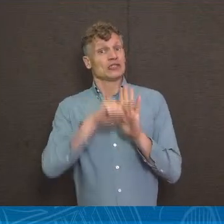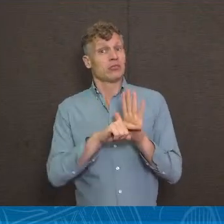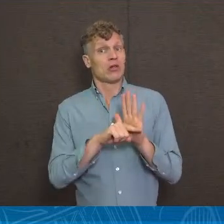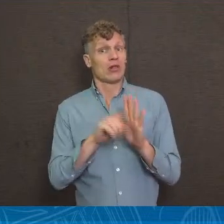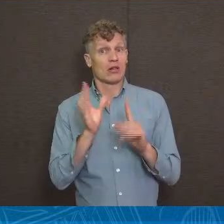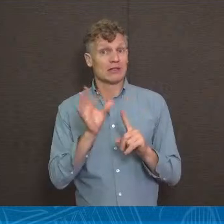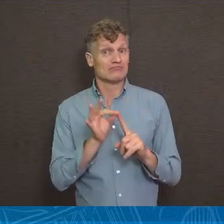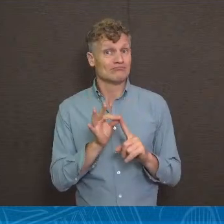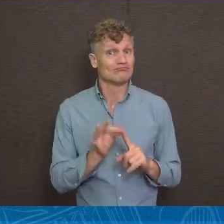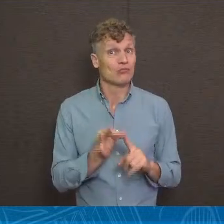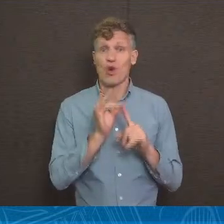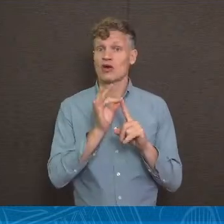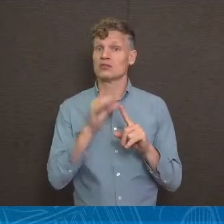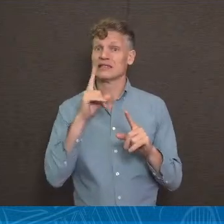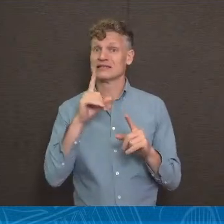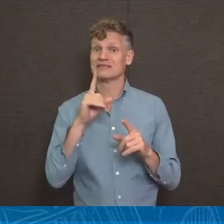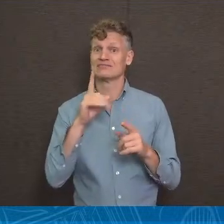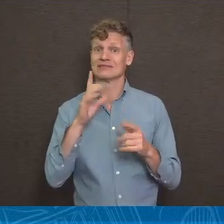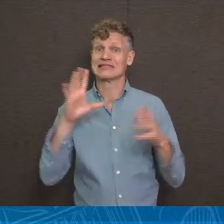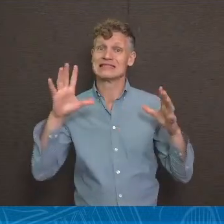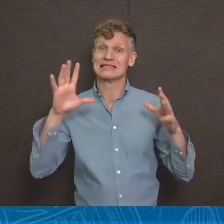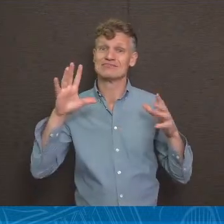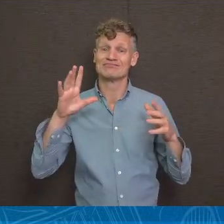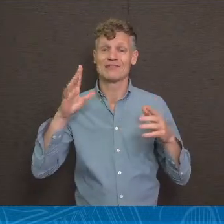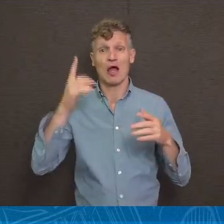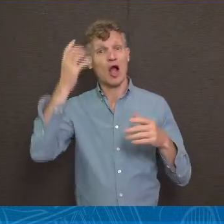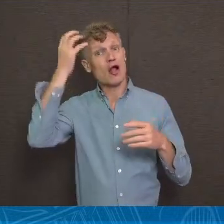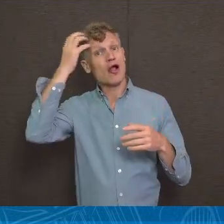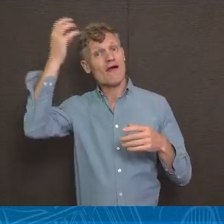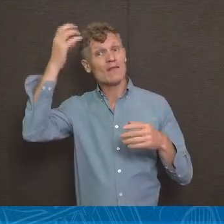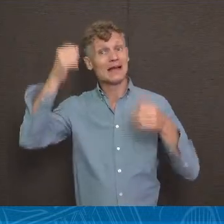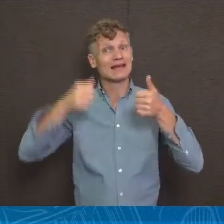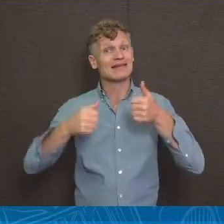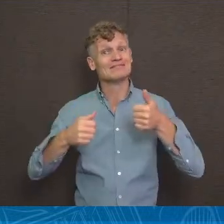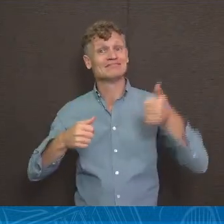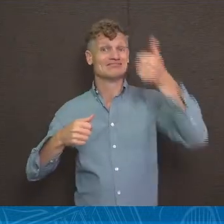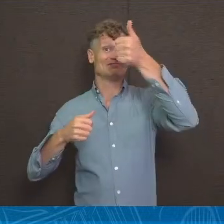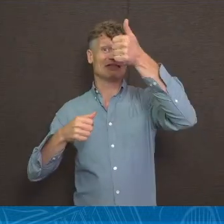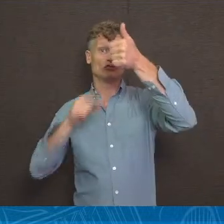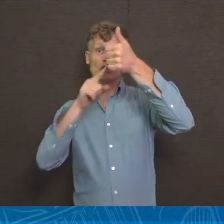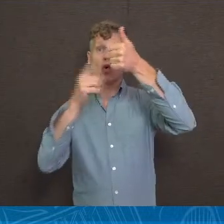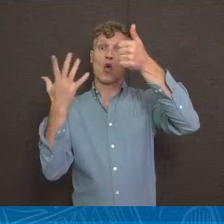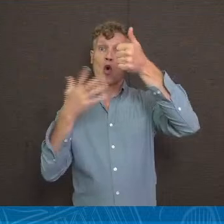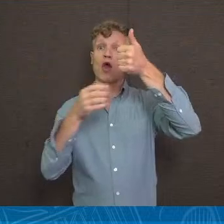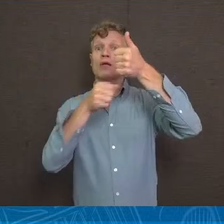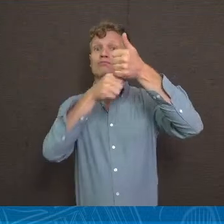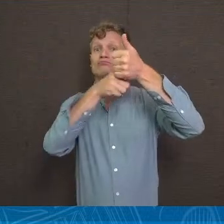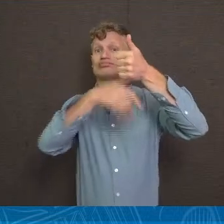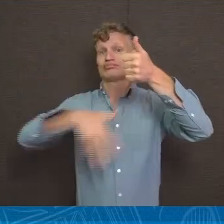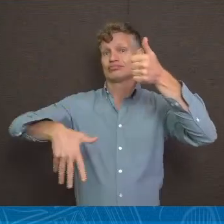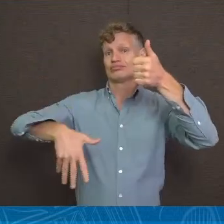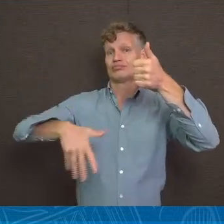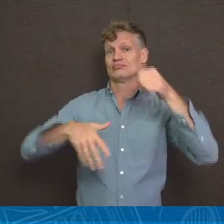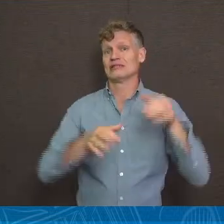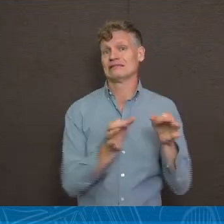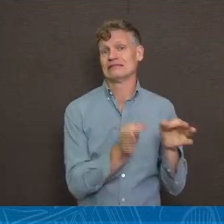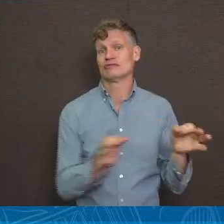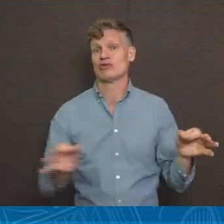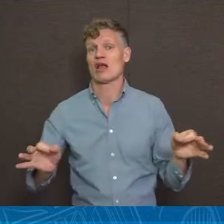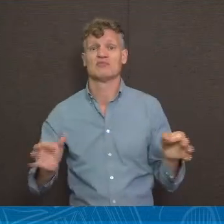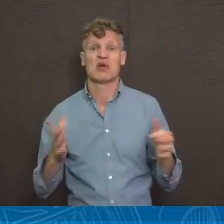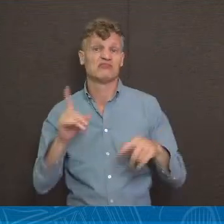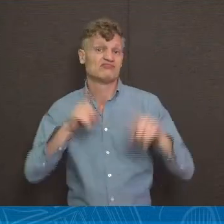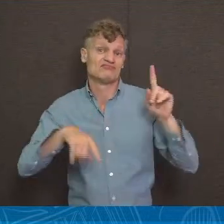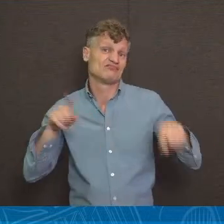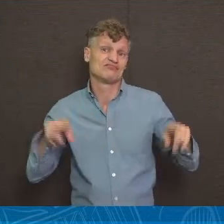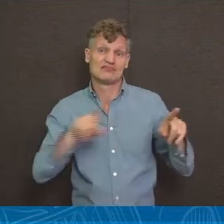centralised or a decentralised model, but the application of that principle will vary according to the different government structures. I think so. Thank